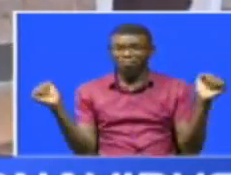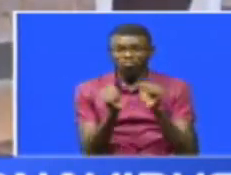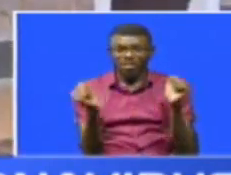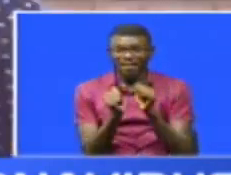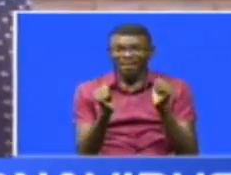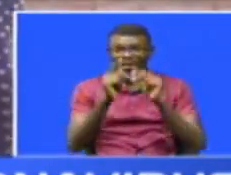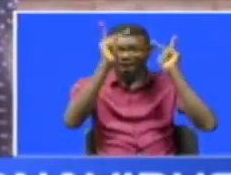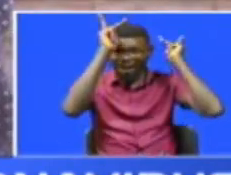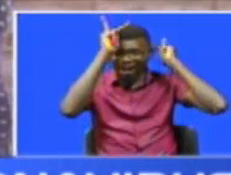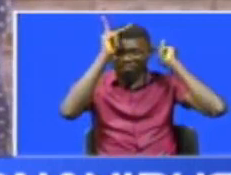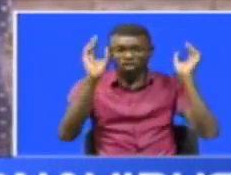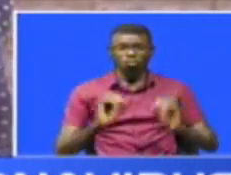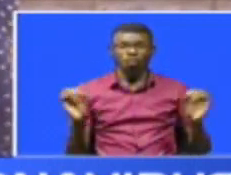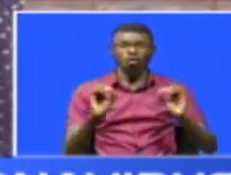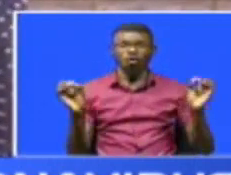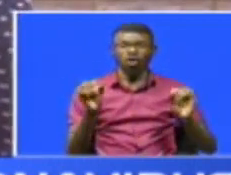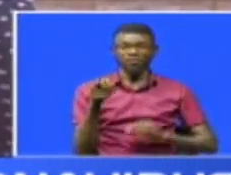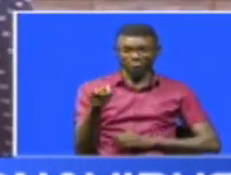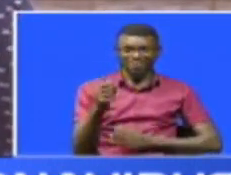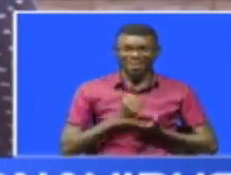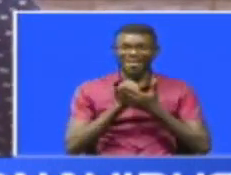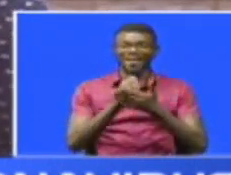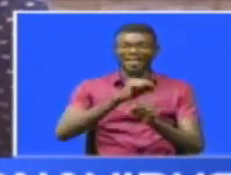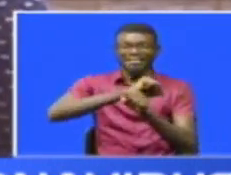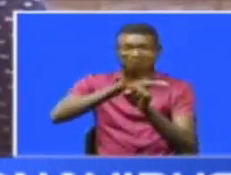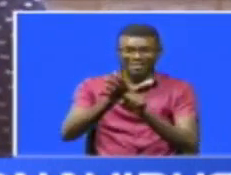Kakamega County as one of the measures of preventing the spread